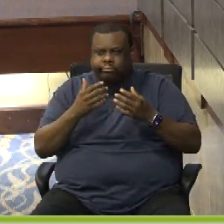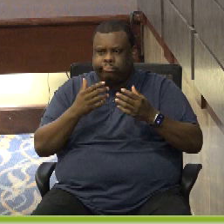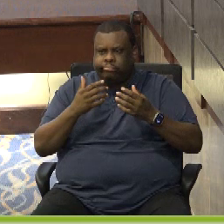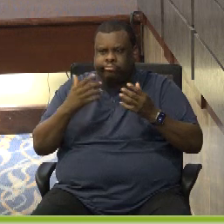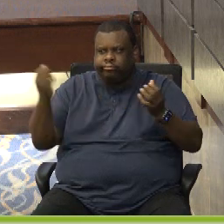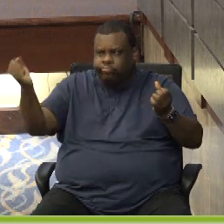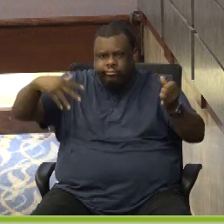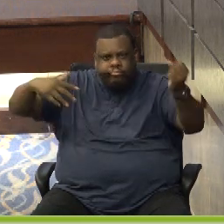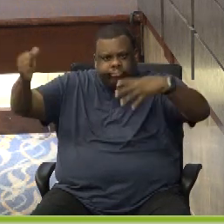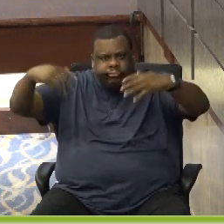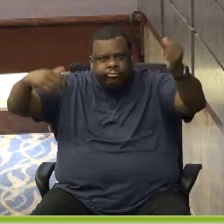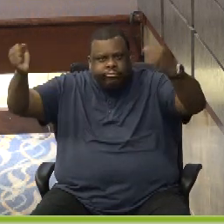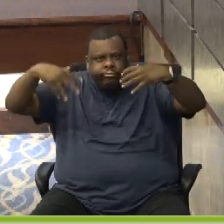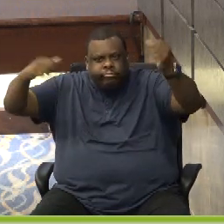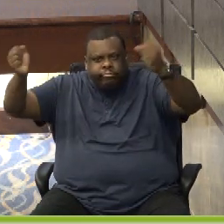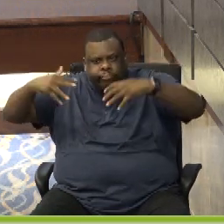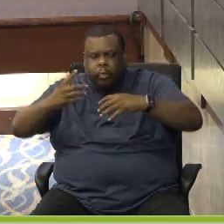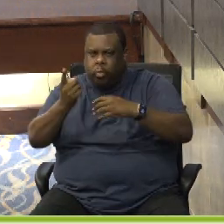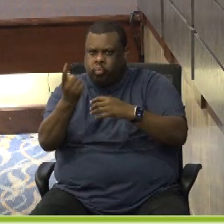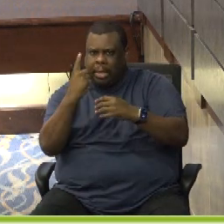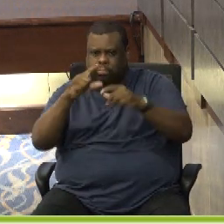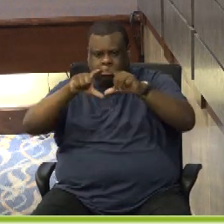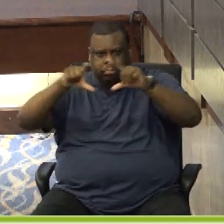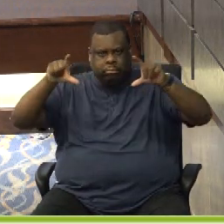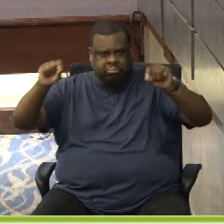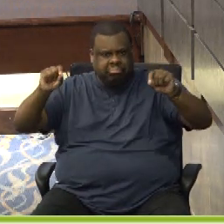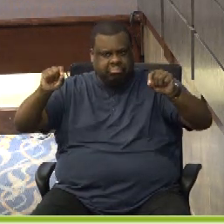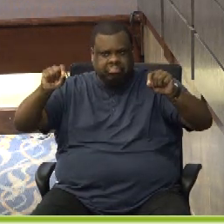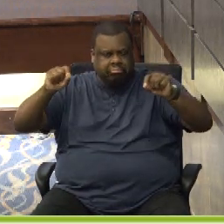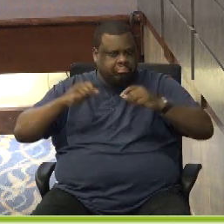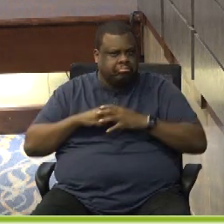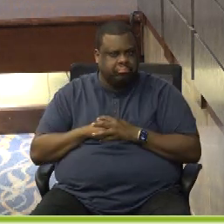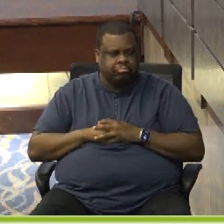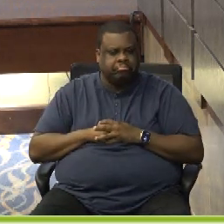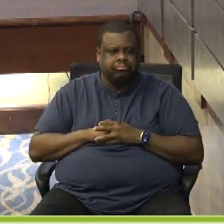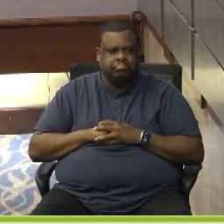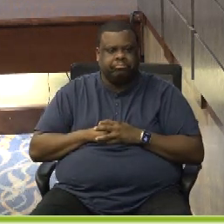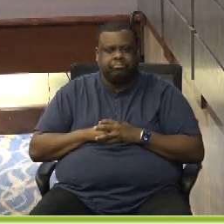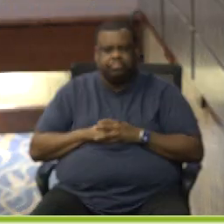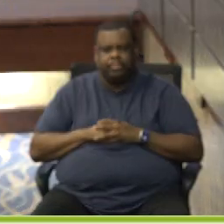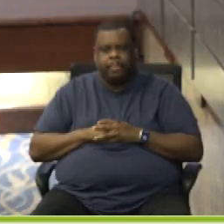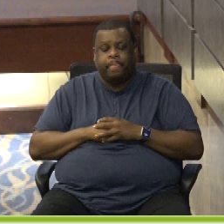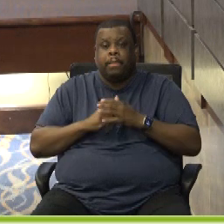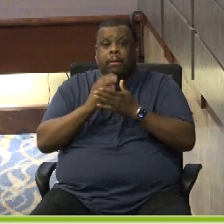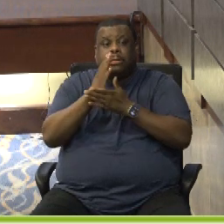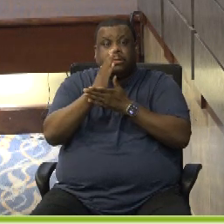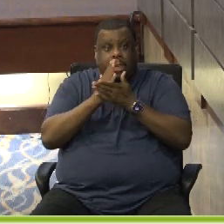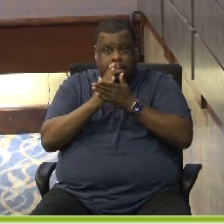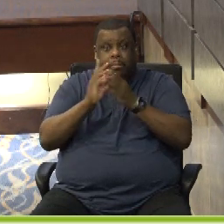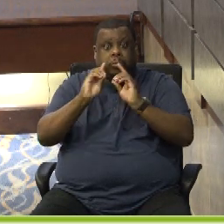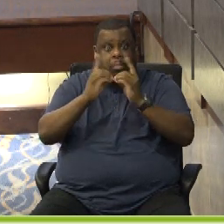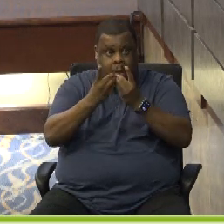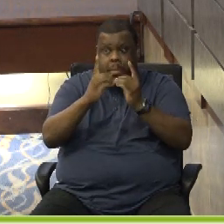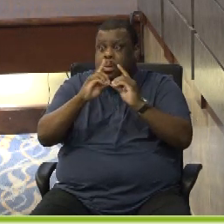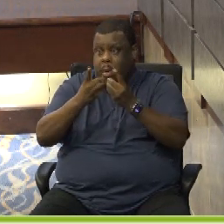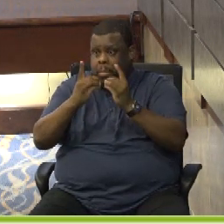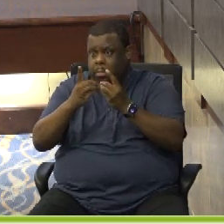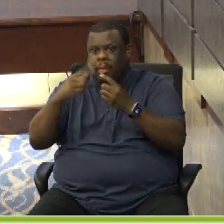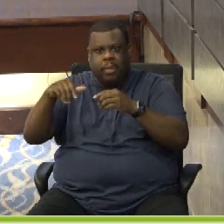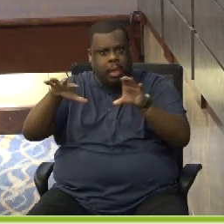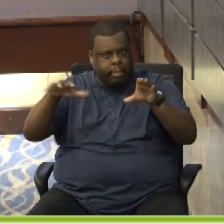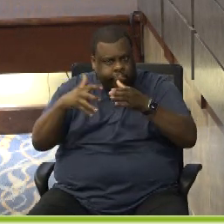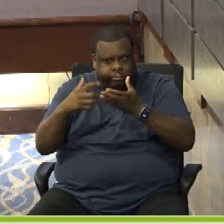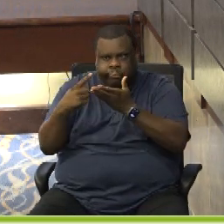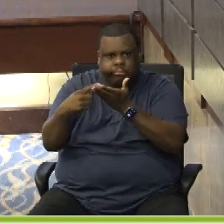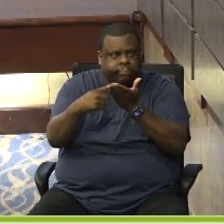recognize that, and here's just a little context shot over for you. Some of the departments do communicate quite a bit. So Parks and Rec, for example,